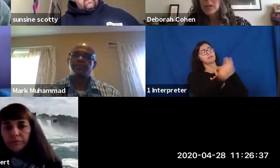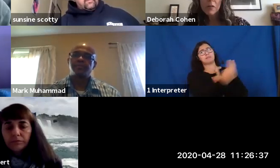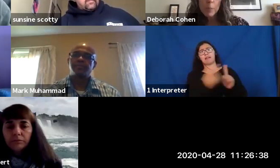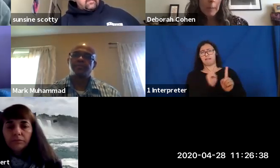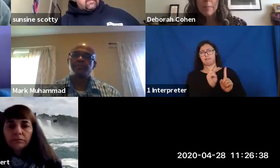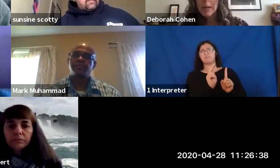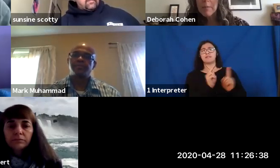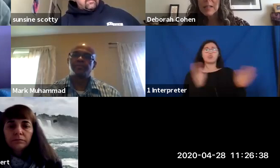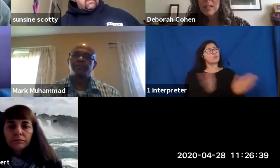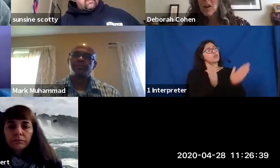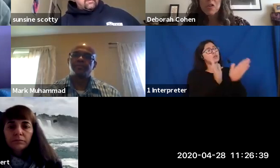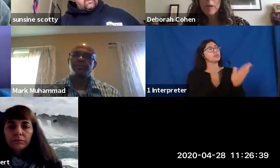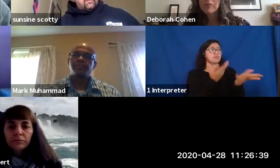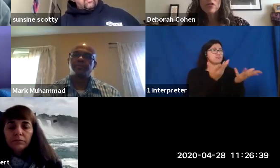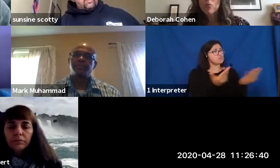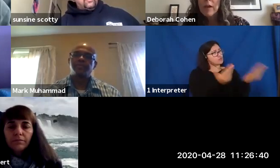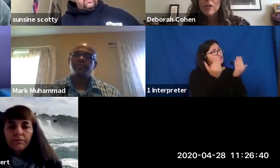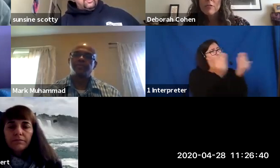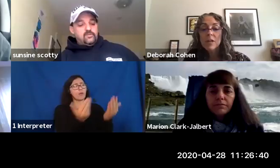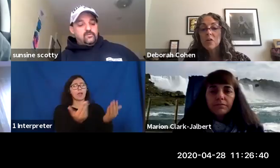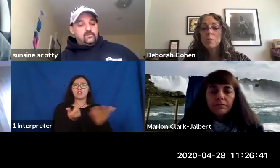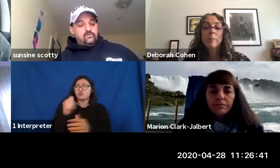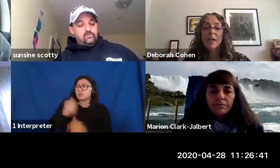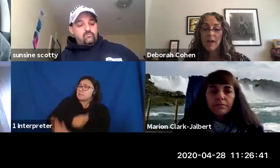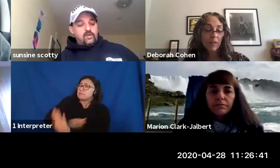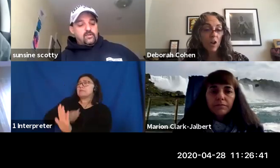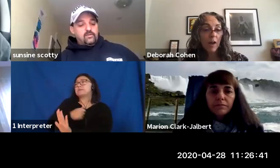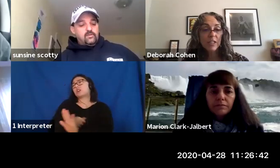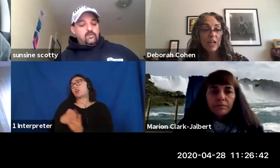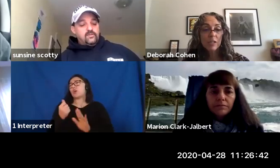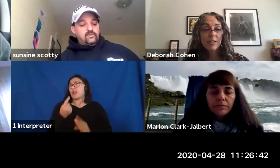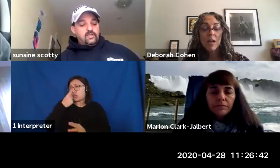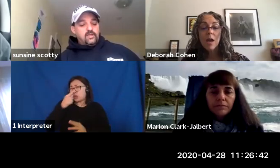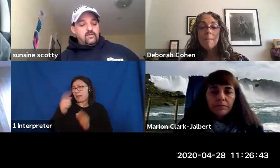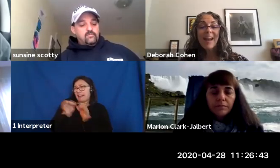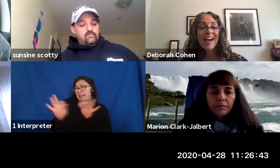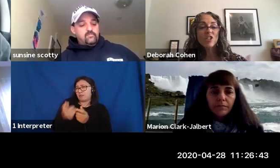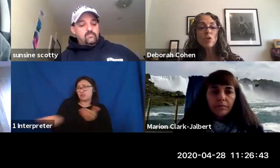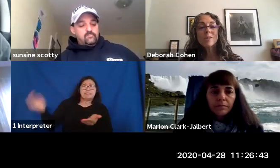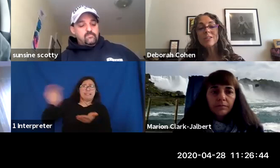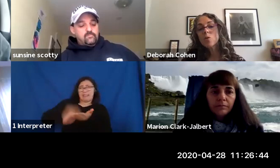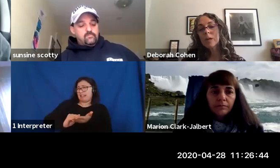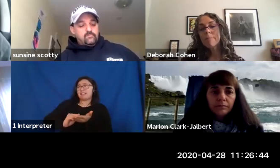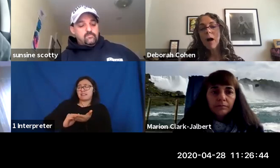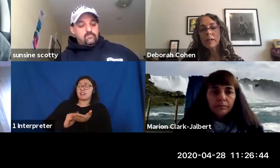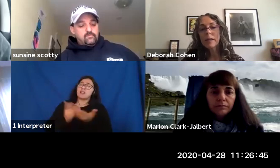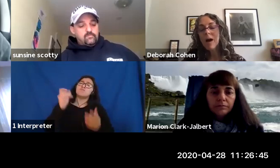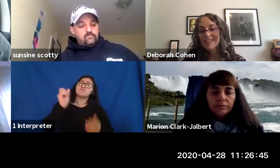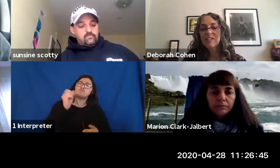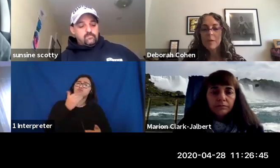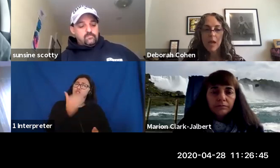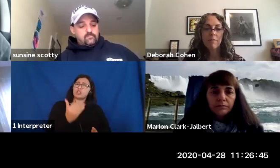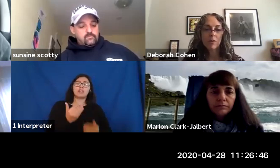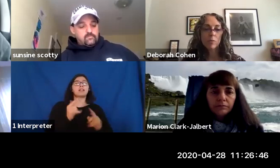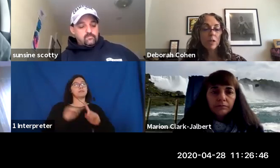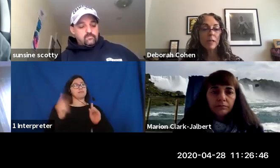And you can encourage people to make amends, encourage people to do redos, encourage people to have other conversations. But as you're doing this, you want to be modeling